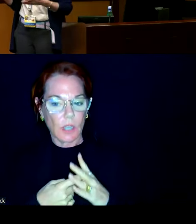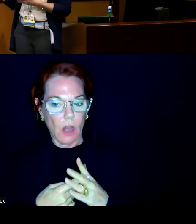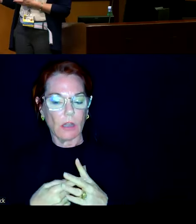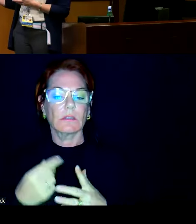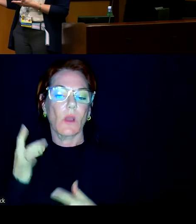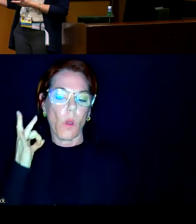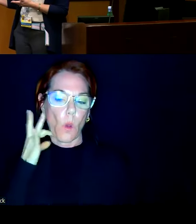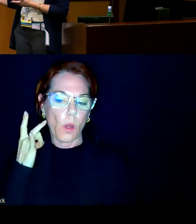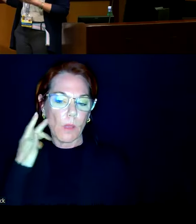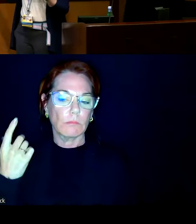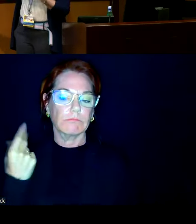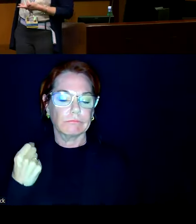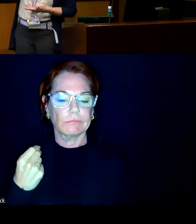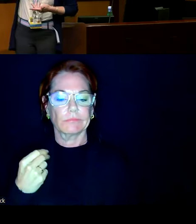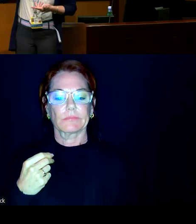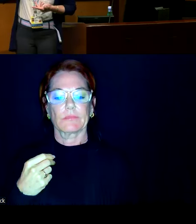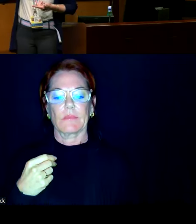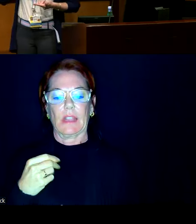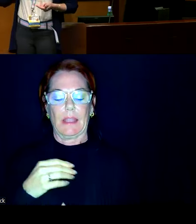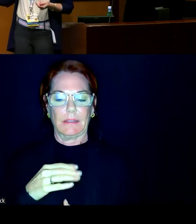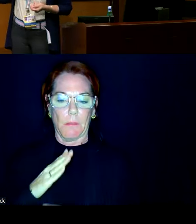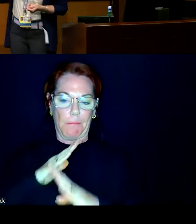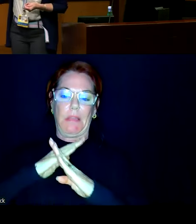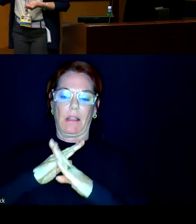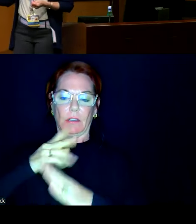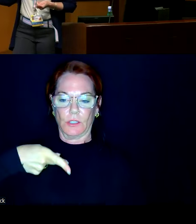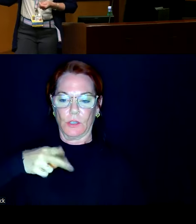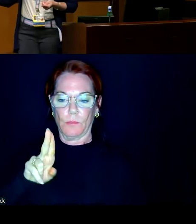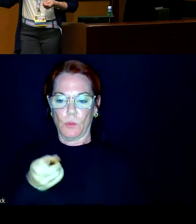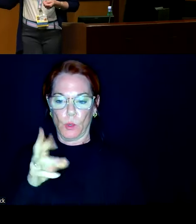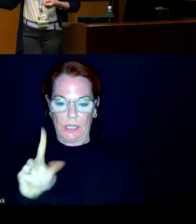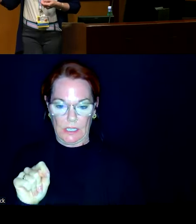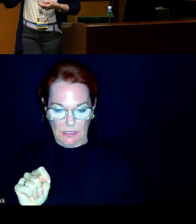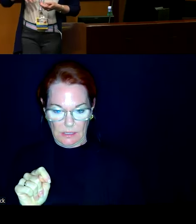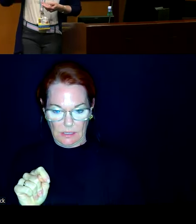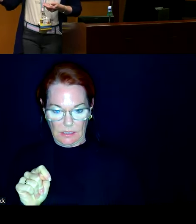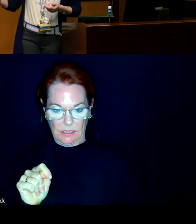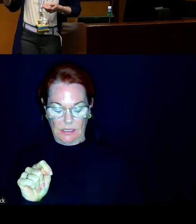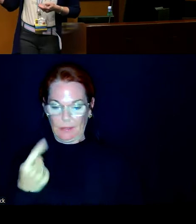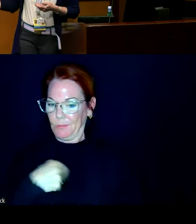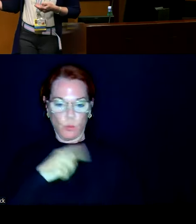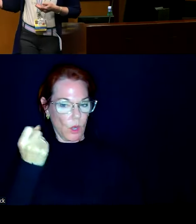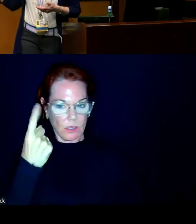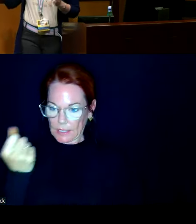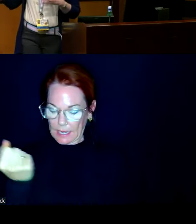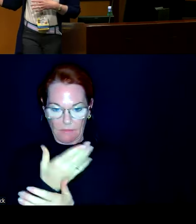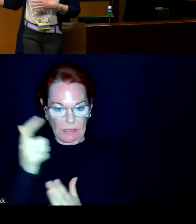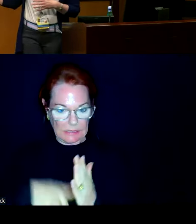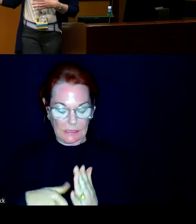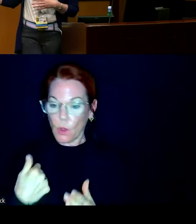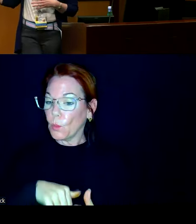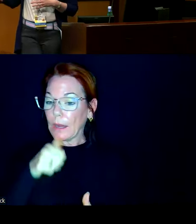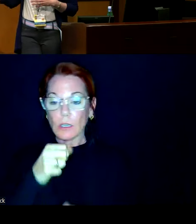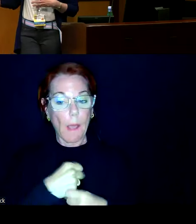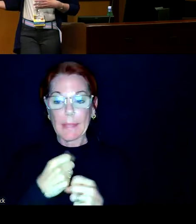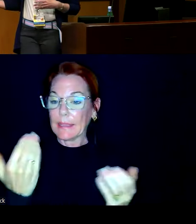understand what that's happening. But we already do this for people with precocious puberty. So it's not like we're making up something new and just doing it with